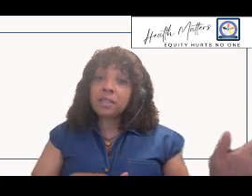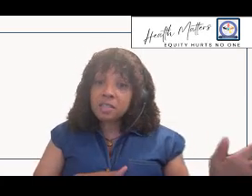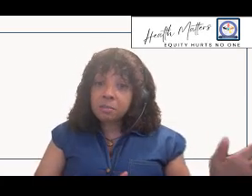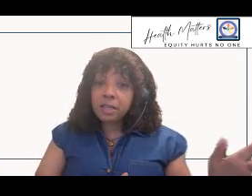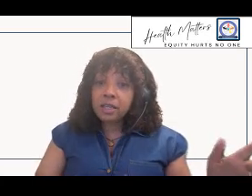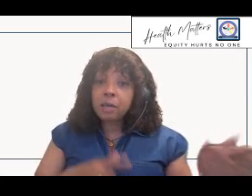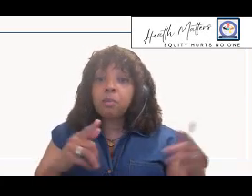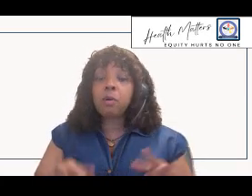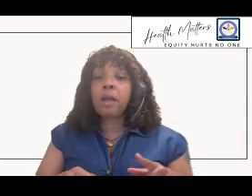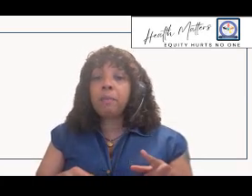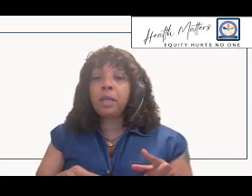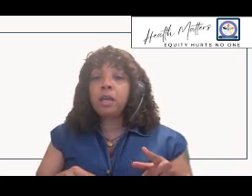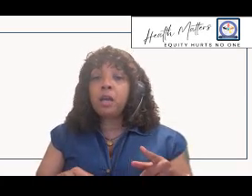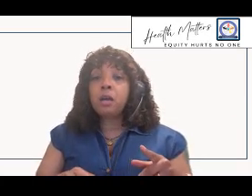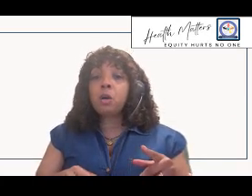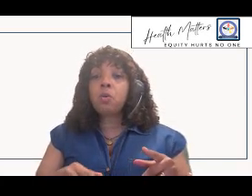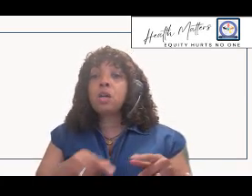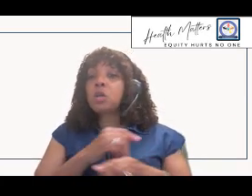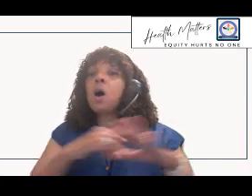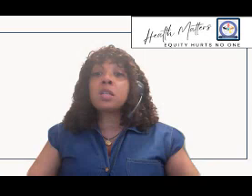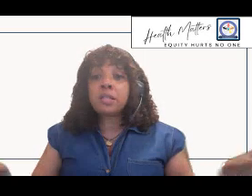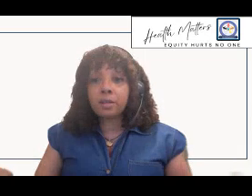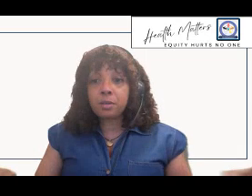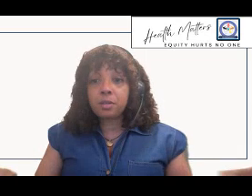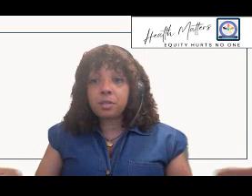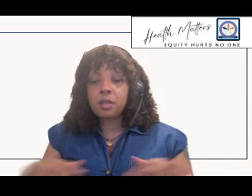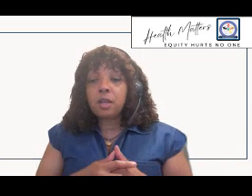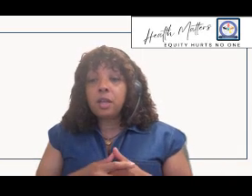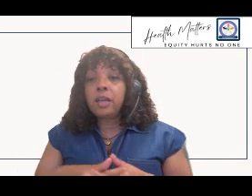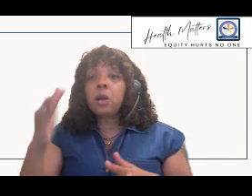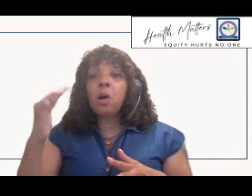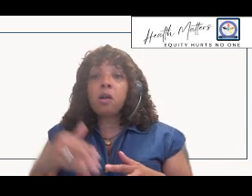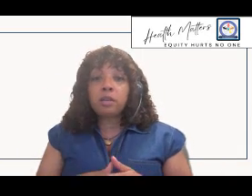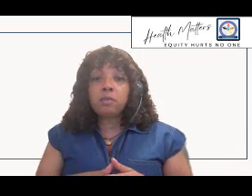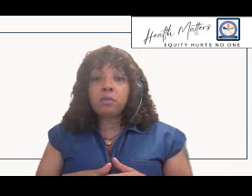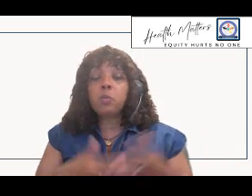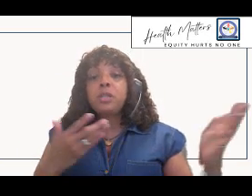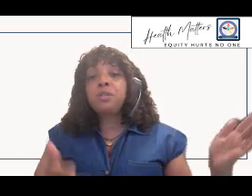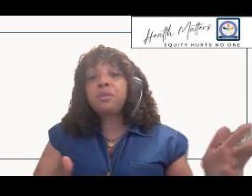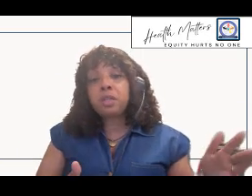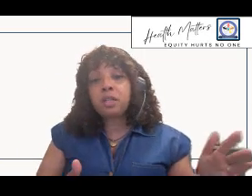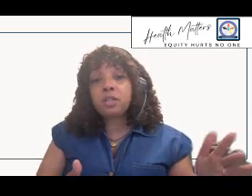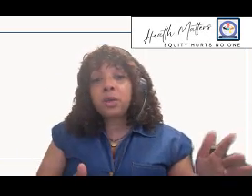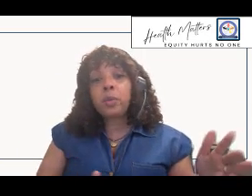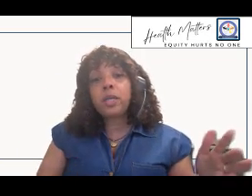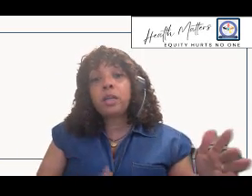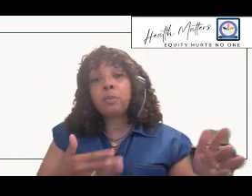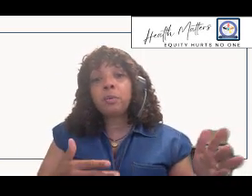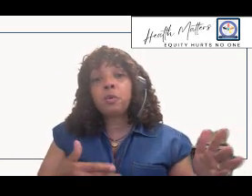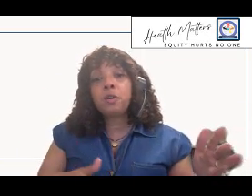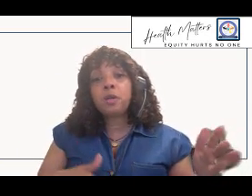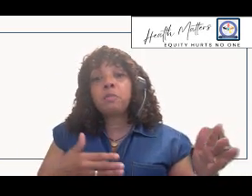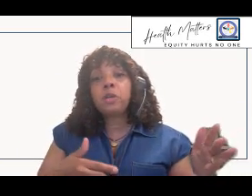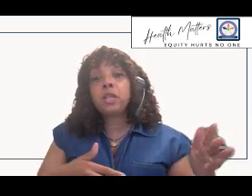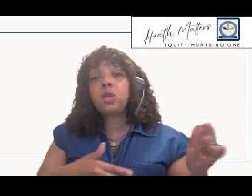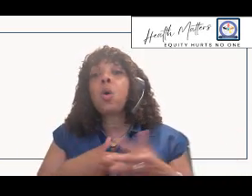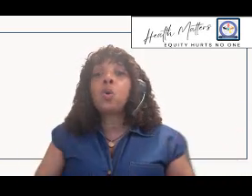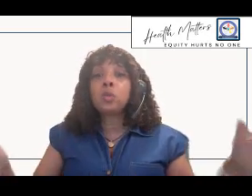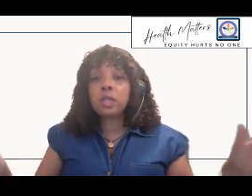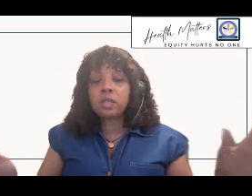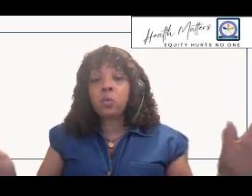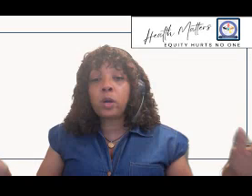into policymaking and programming across all sectors and at all levels. And we do this so that we can improve a